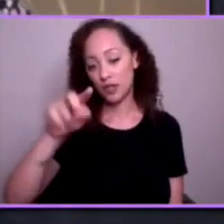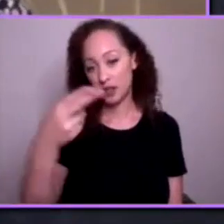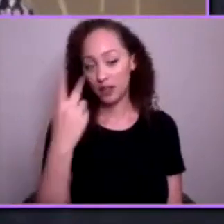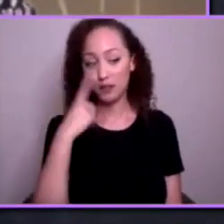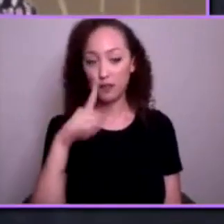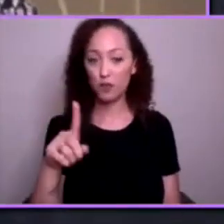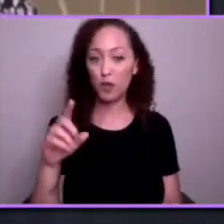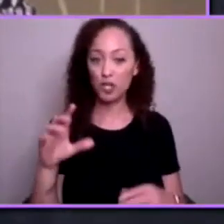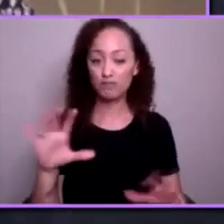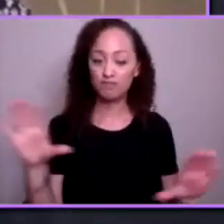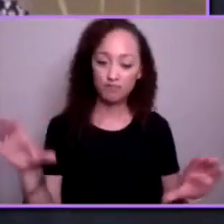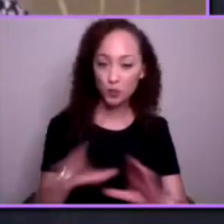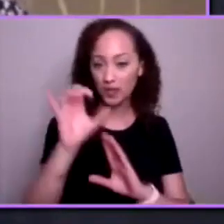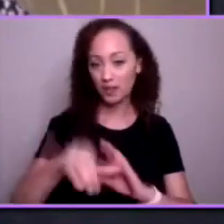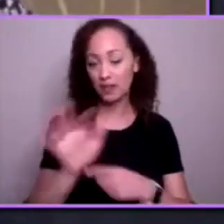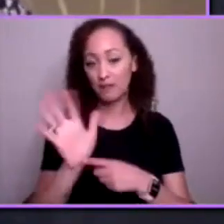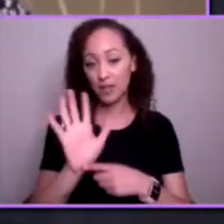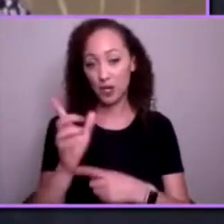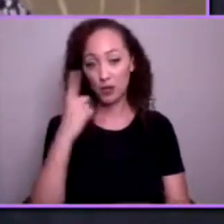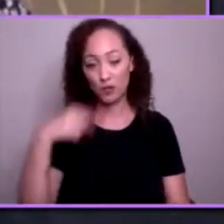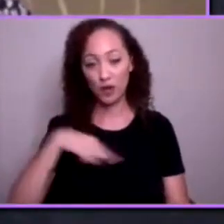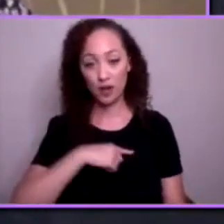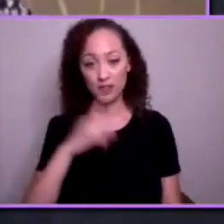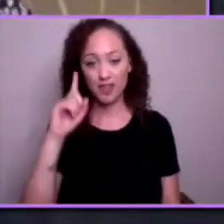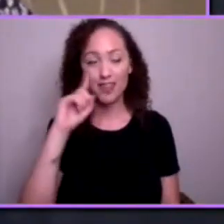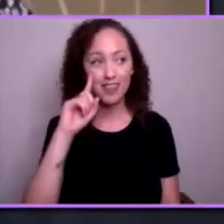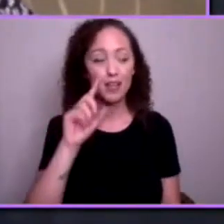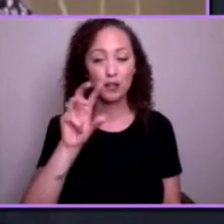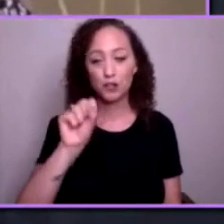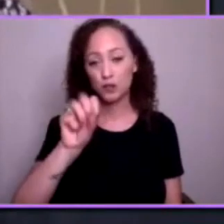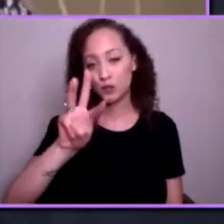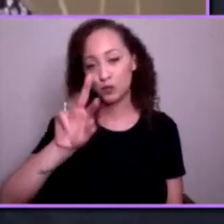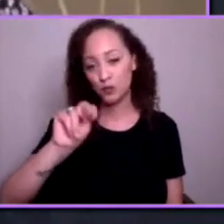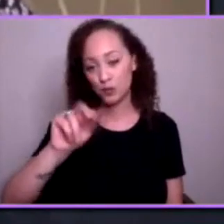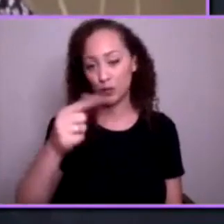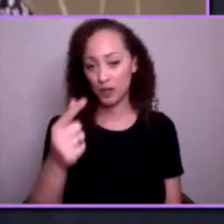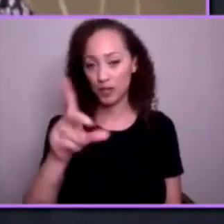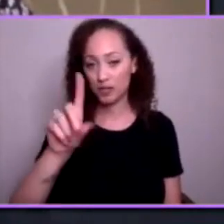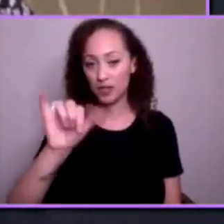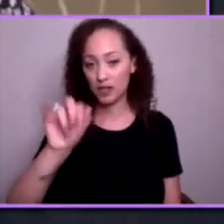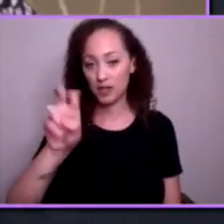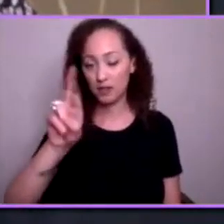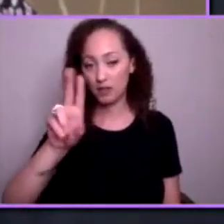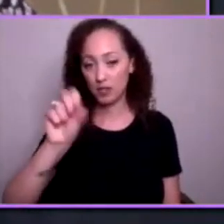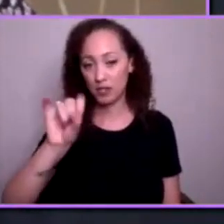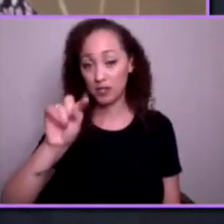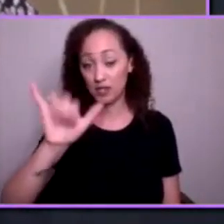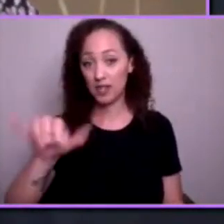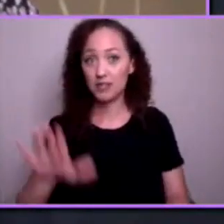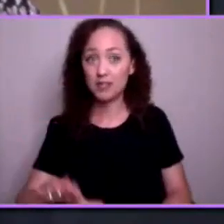us. I think what Swing Diversity is fantastic. I just love that, you know, they're just taking a snapshot of what our scenes look